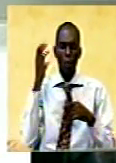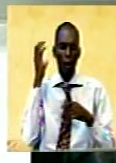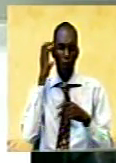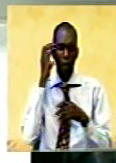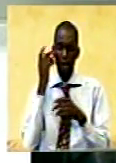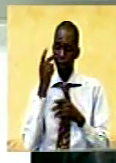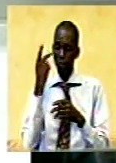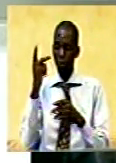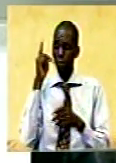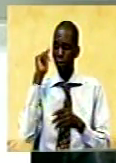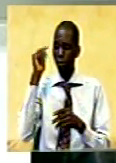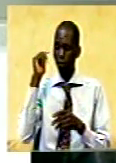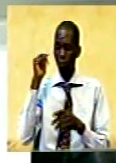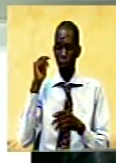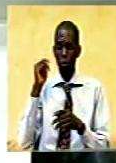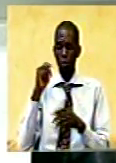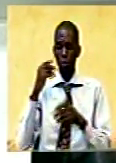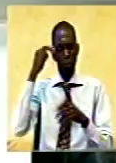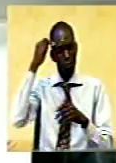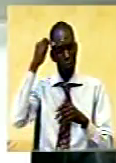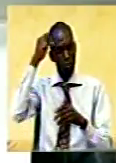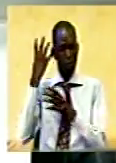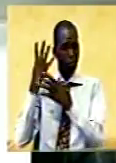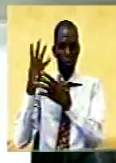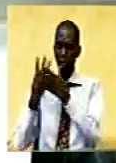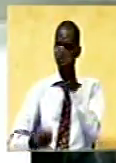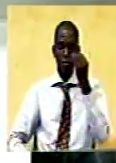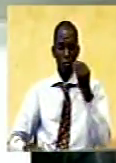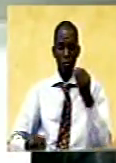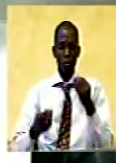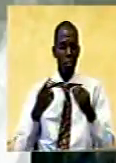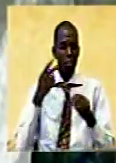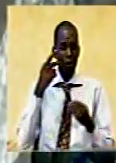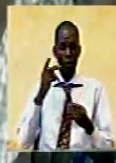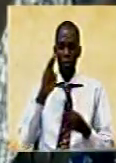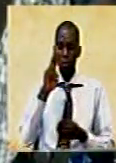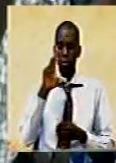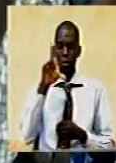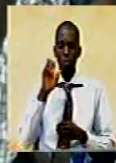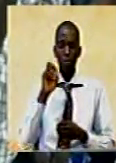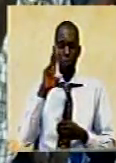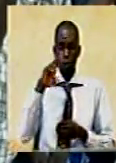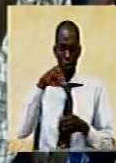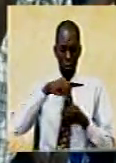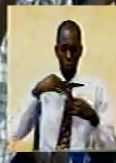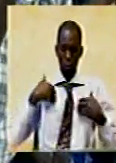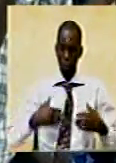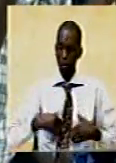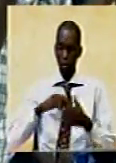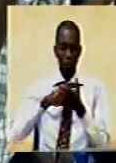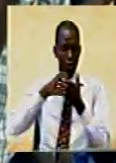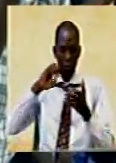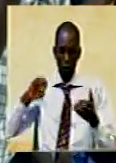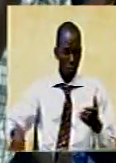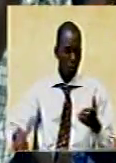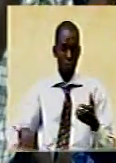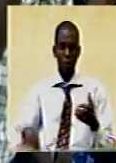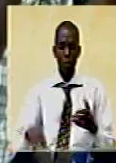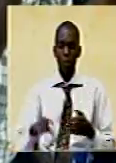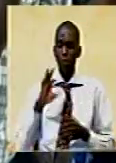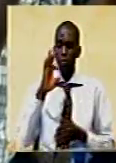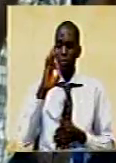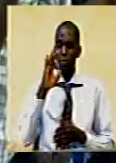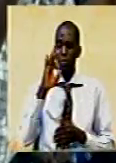deliverances. Madness have been taken away. Ulcers have been taken away. Fibroid taken away.